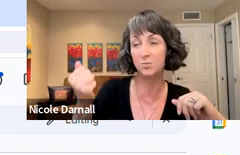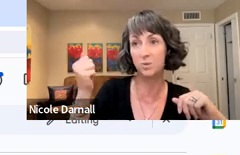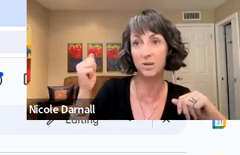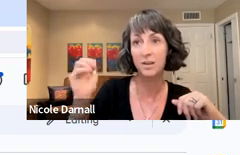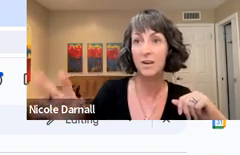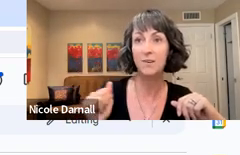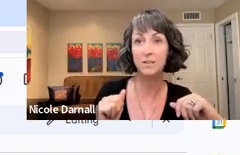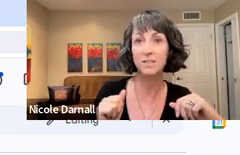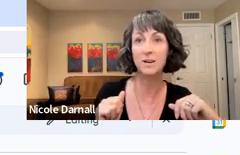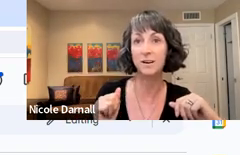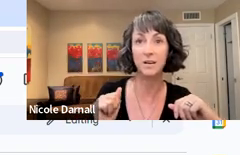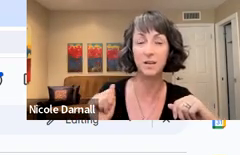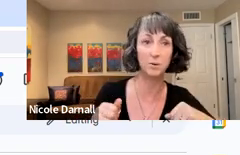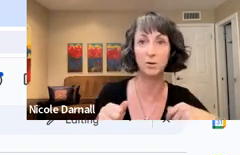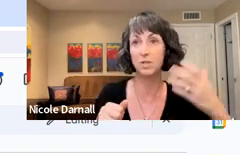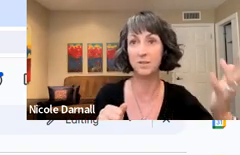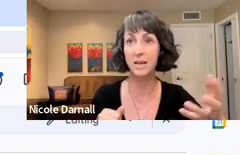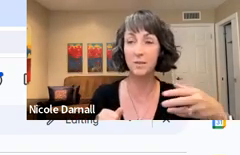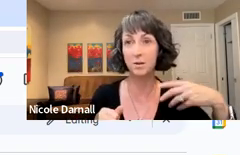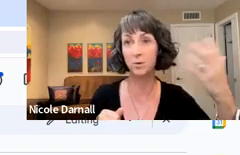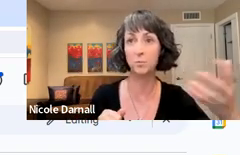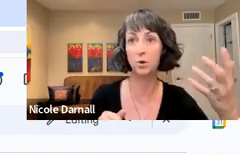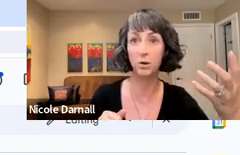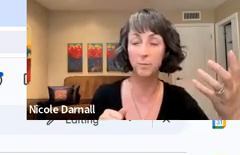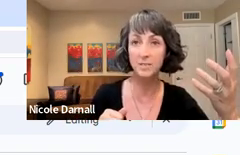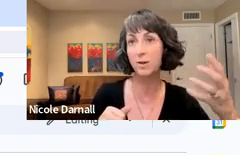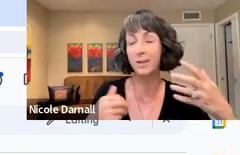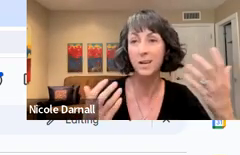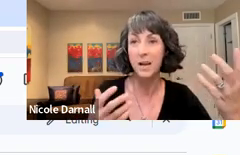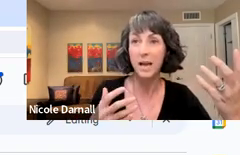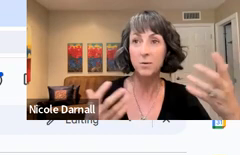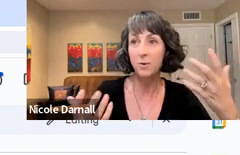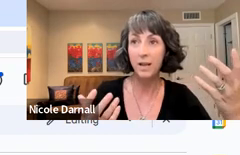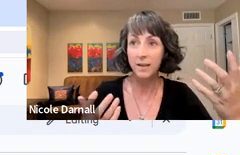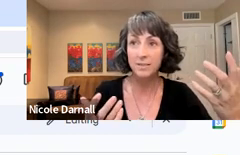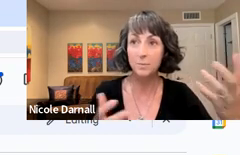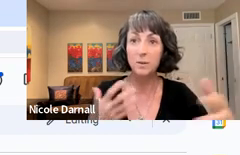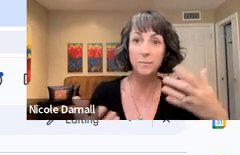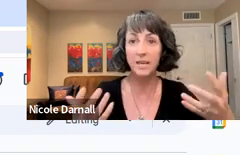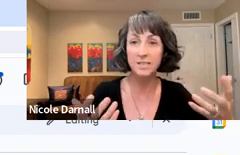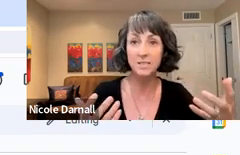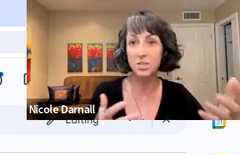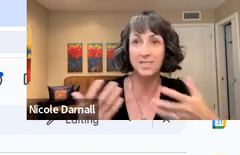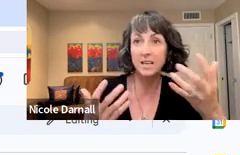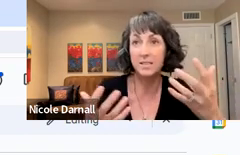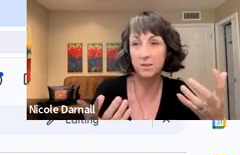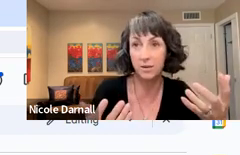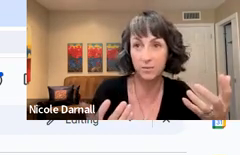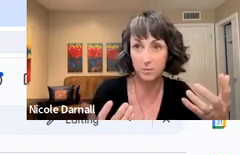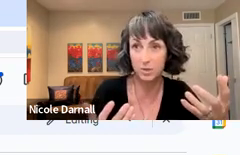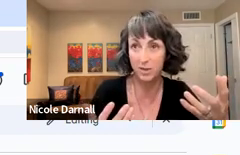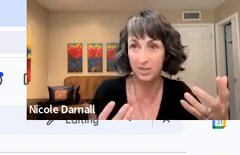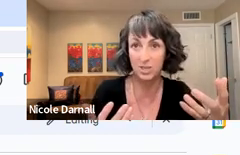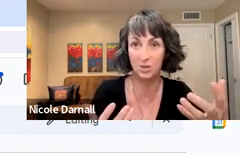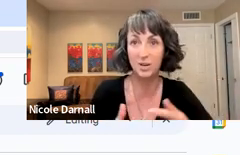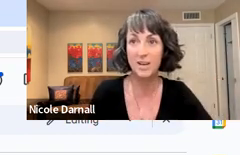advanced through the voluntary approach and then the other with a more robust one. And the reality is the people making decisions can't tell the